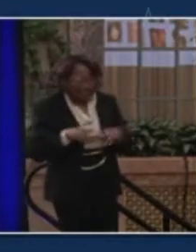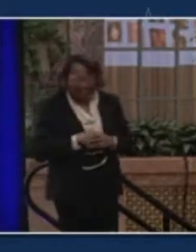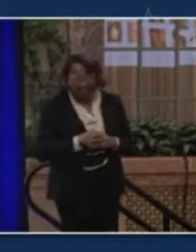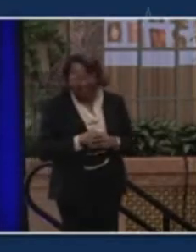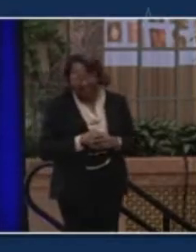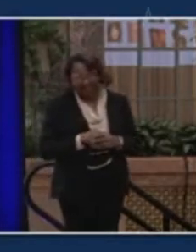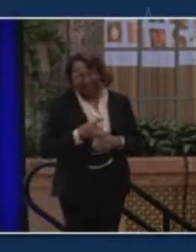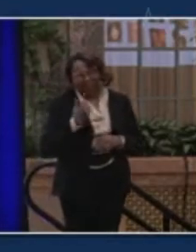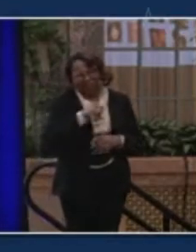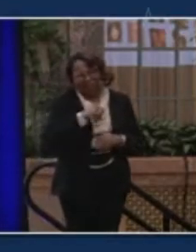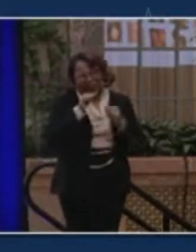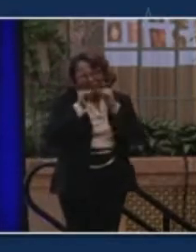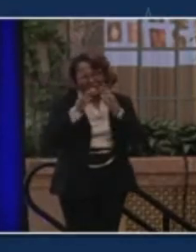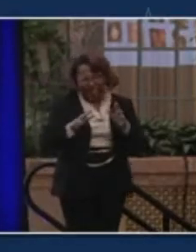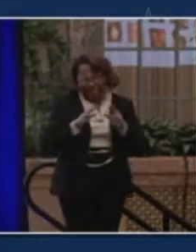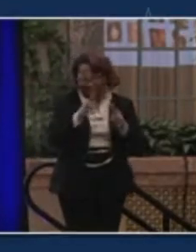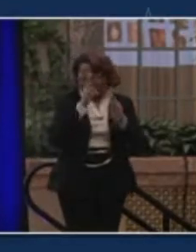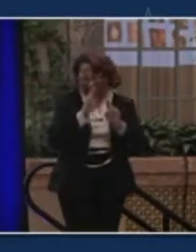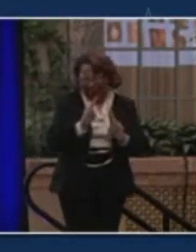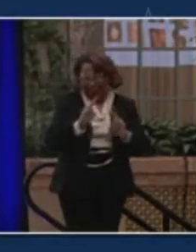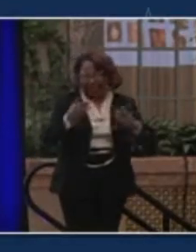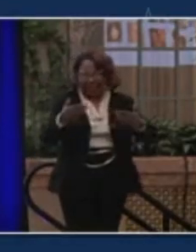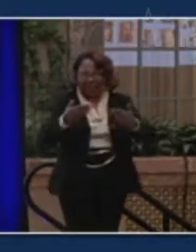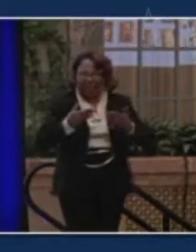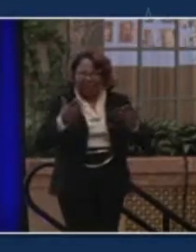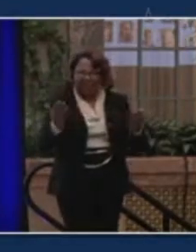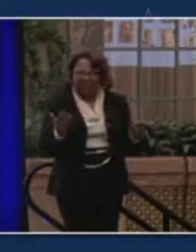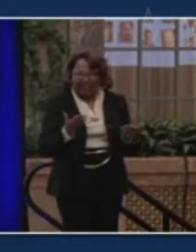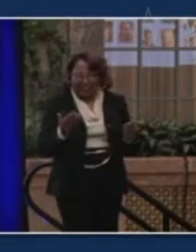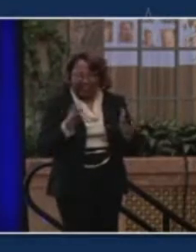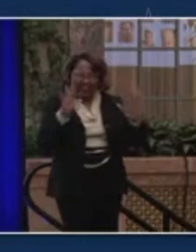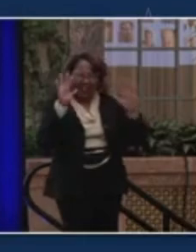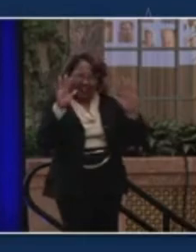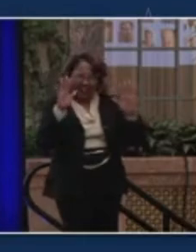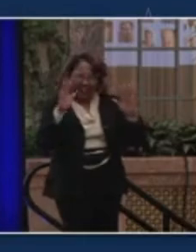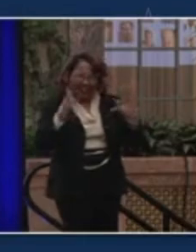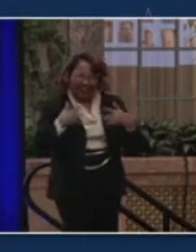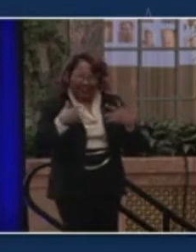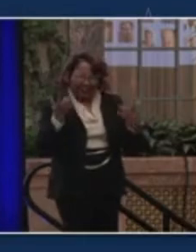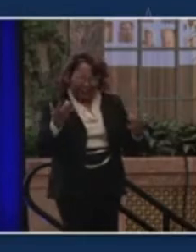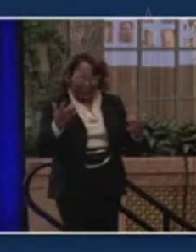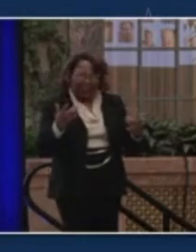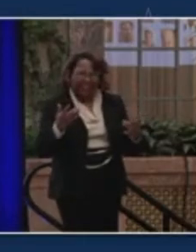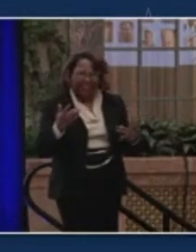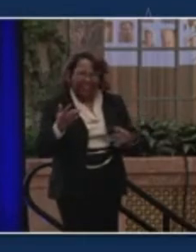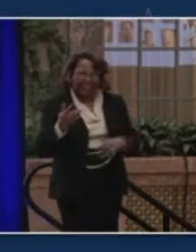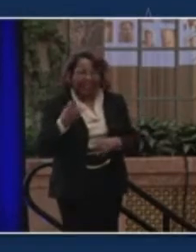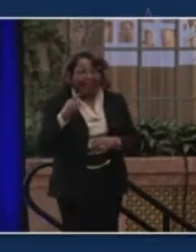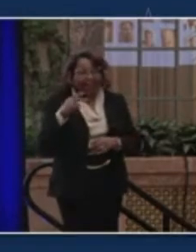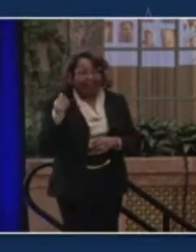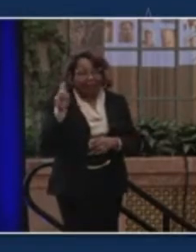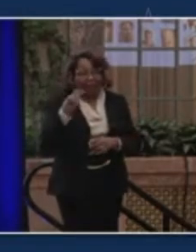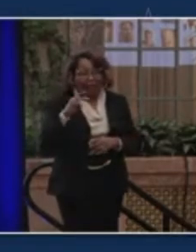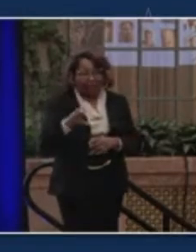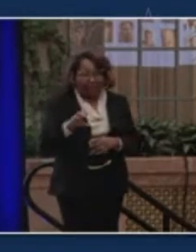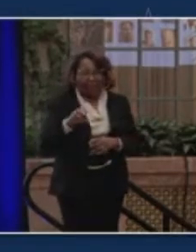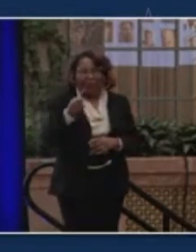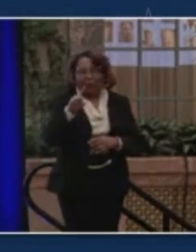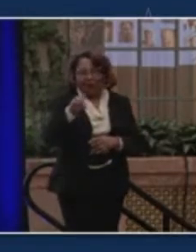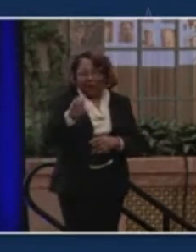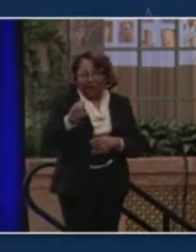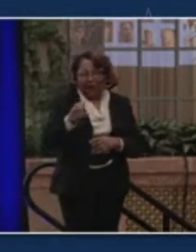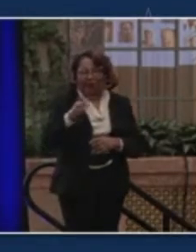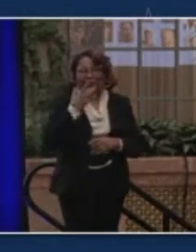We're indeed blessed and honored to welcome you to this glorious event, the Harold 100th Centennial